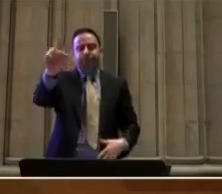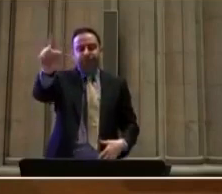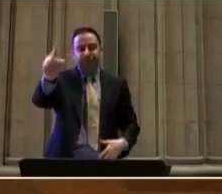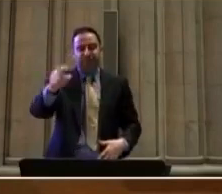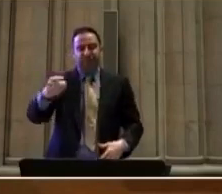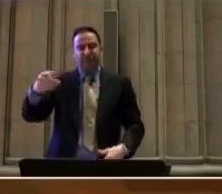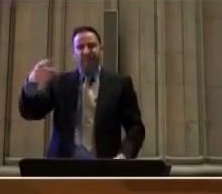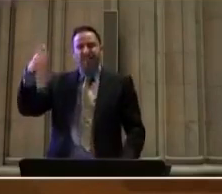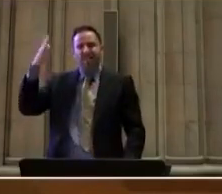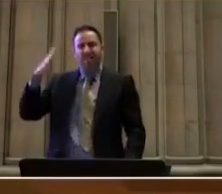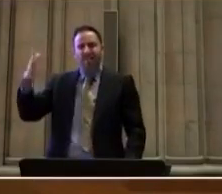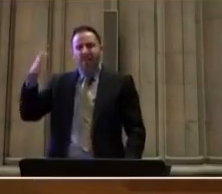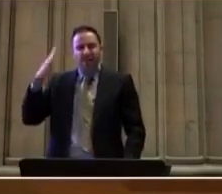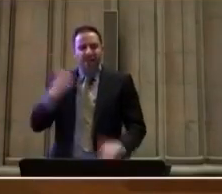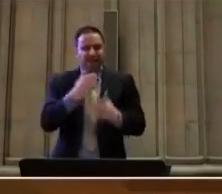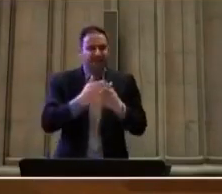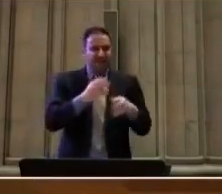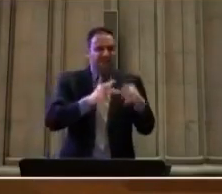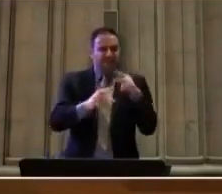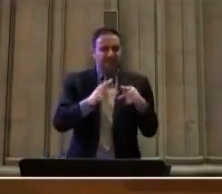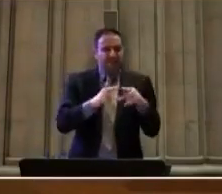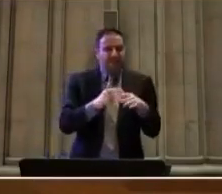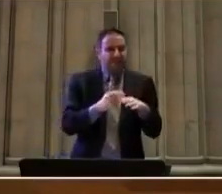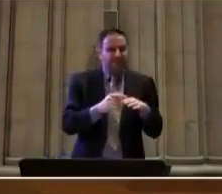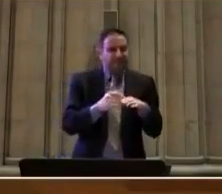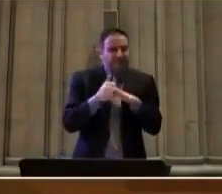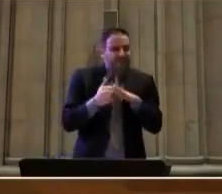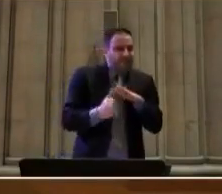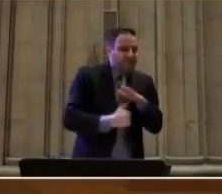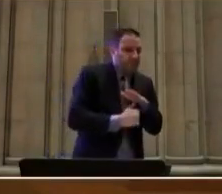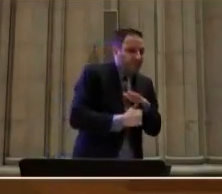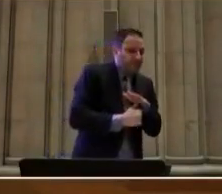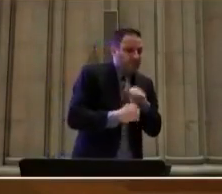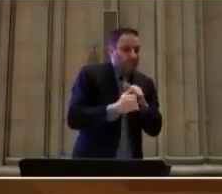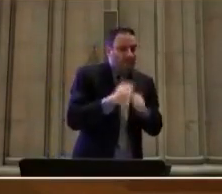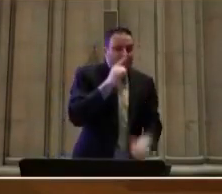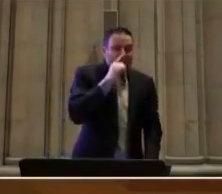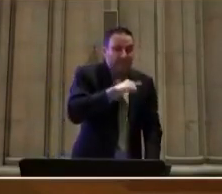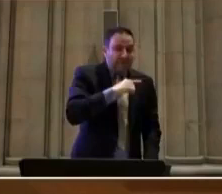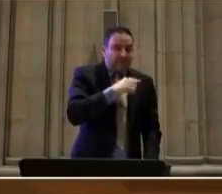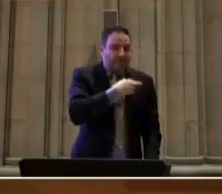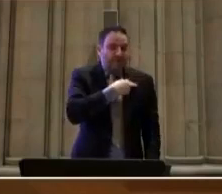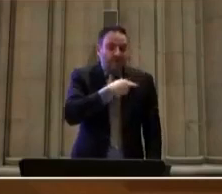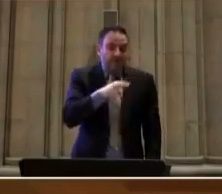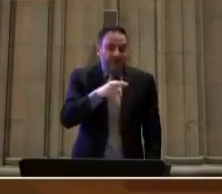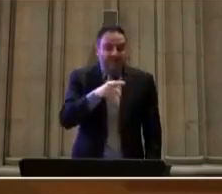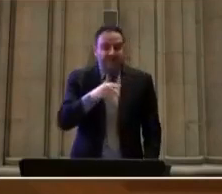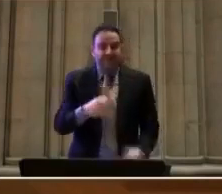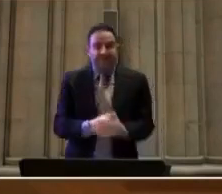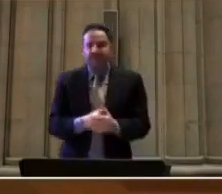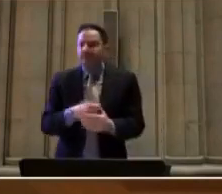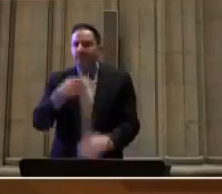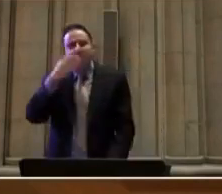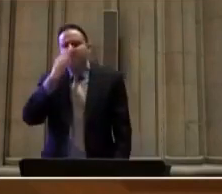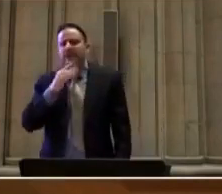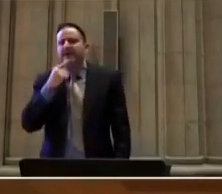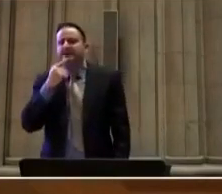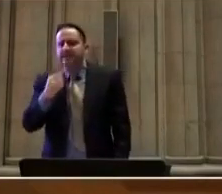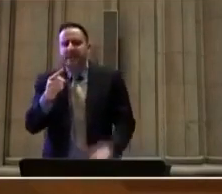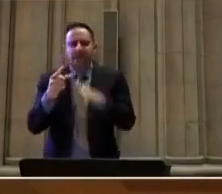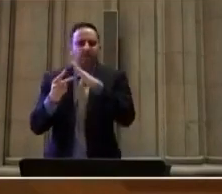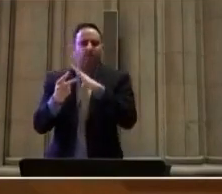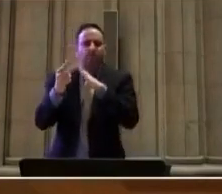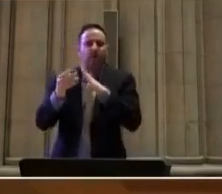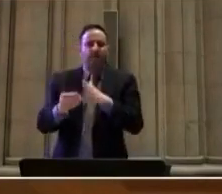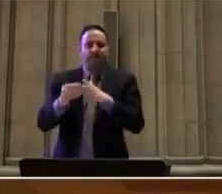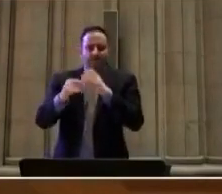day, some tried to simply cover up the trouble with false religion and deceit. But God said to the prophet,